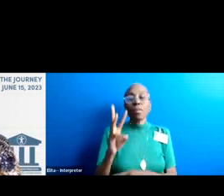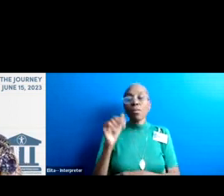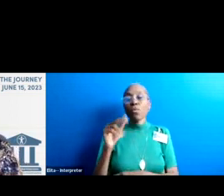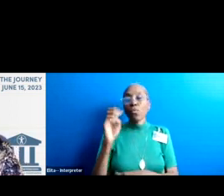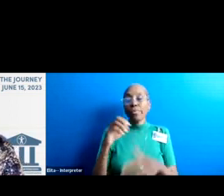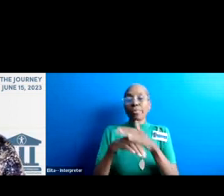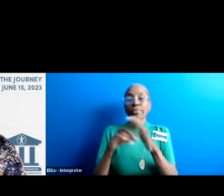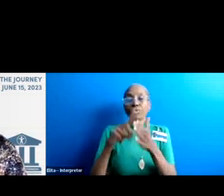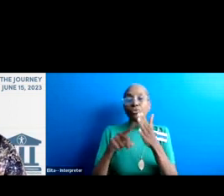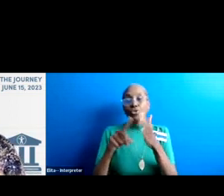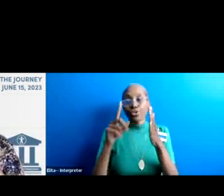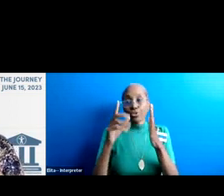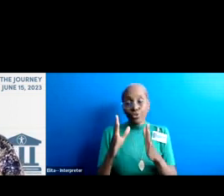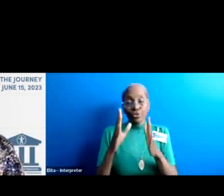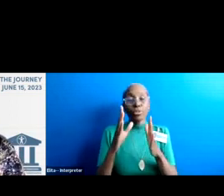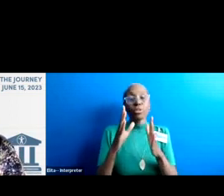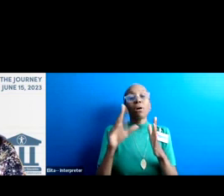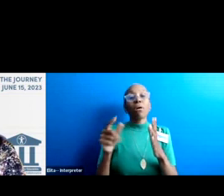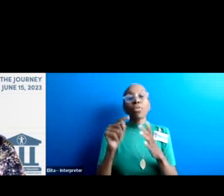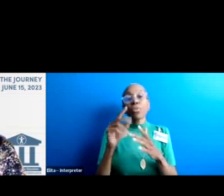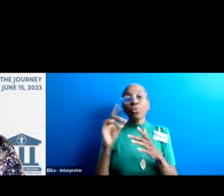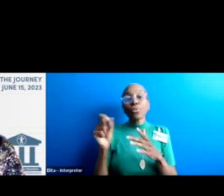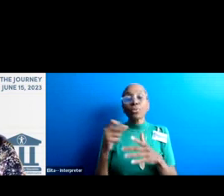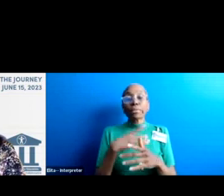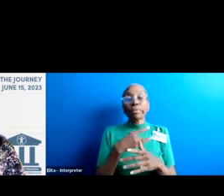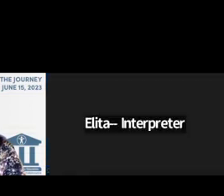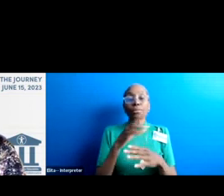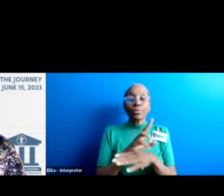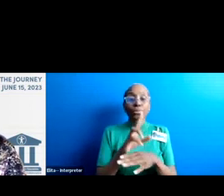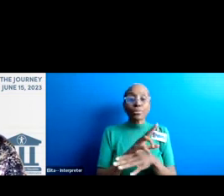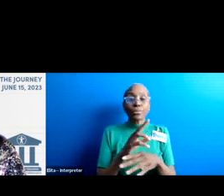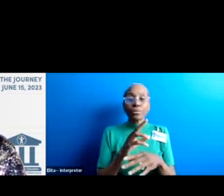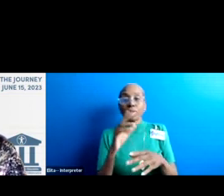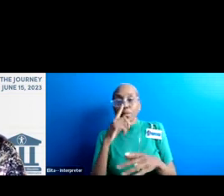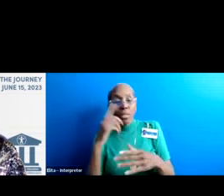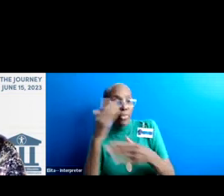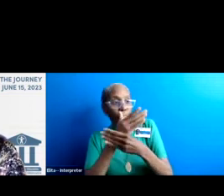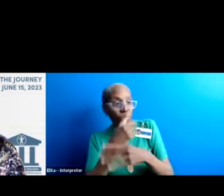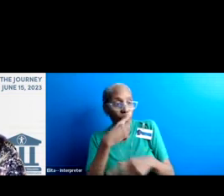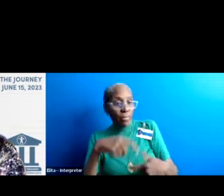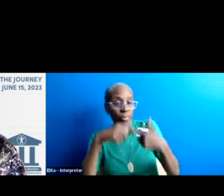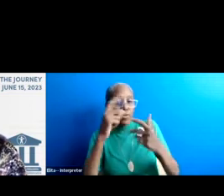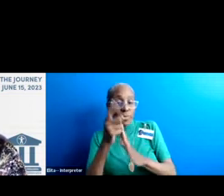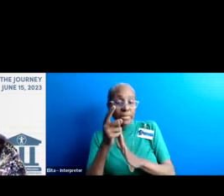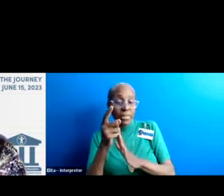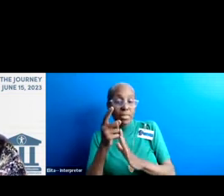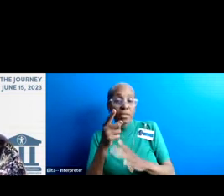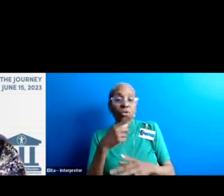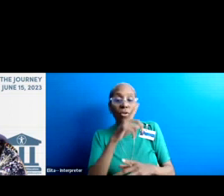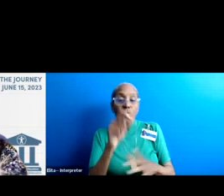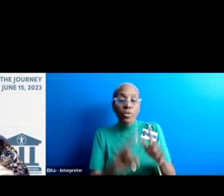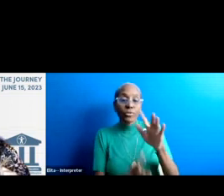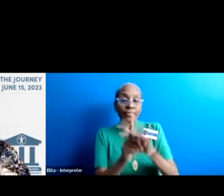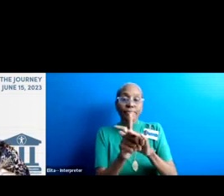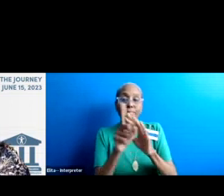A couple of other tools that I really like to use. Chelsea, can I pause you for just 1 second? You have a Sure. question